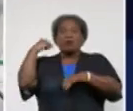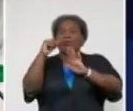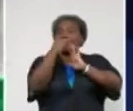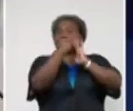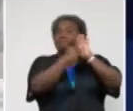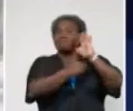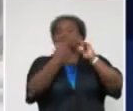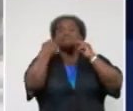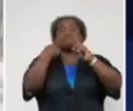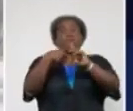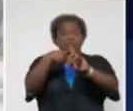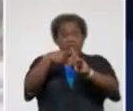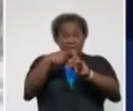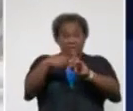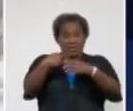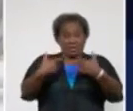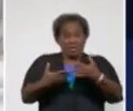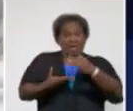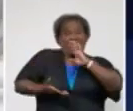3,930 people, or